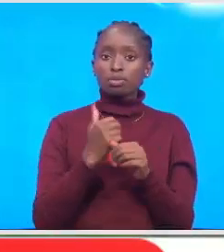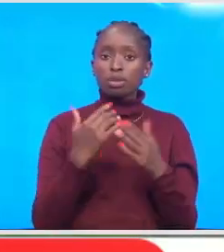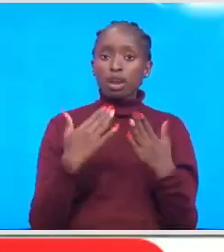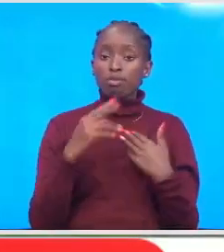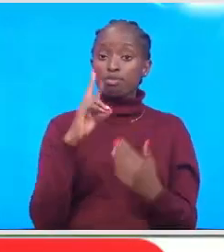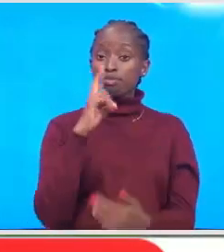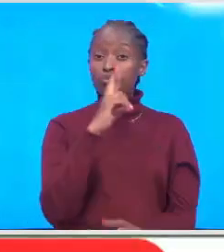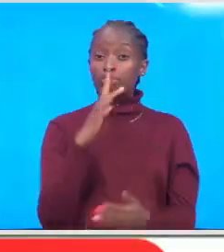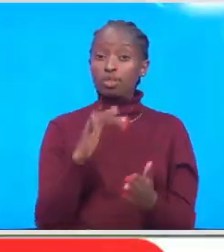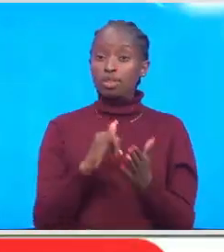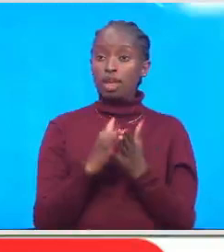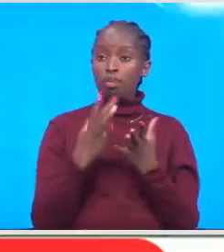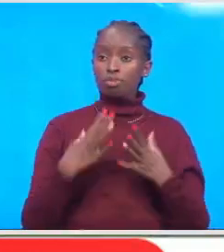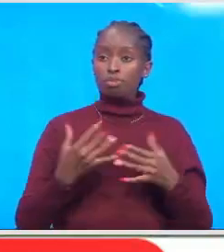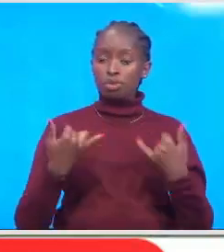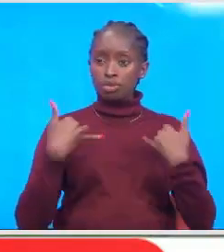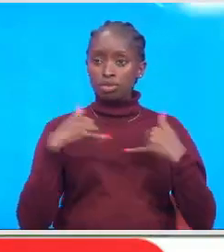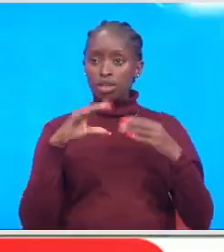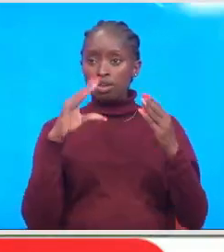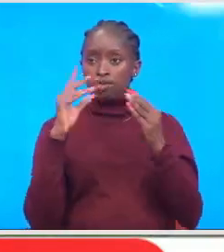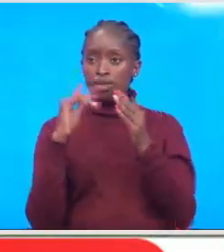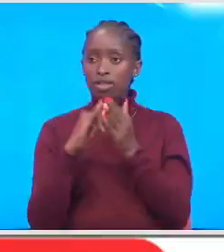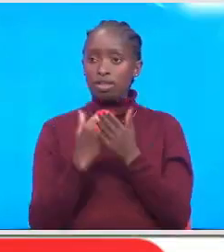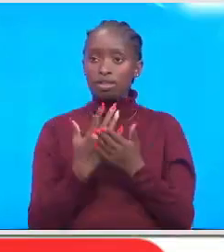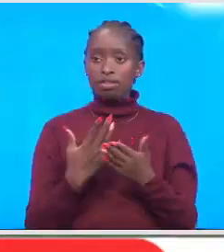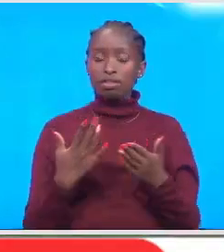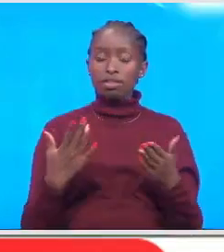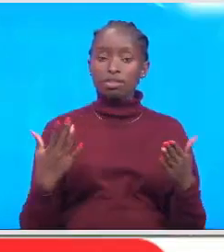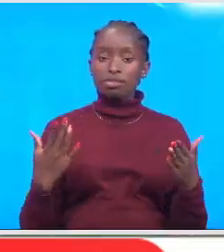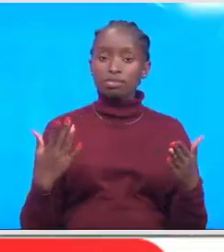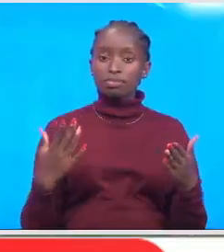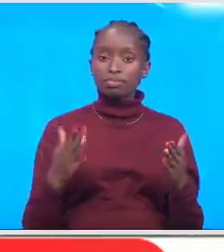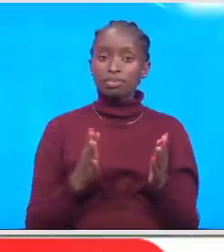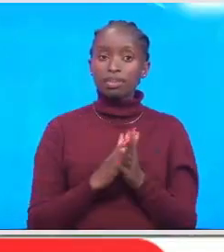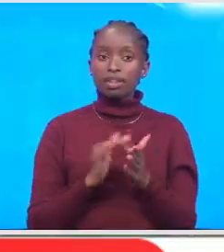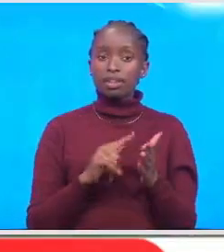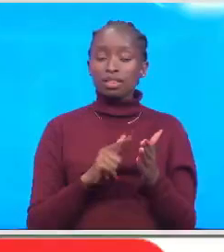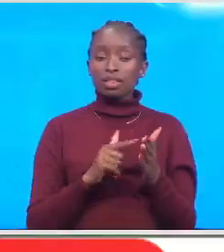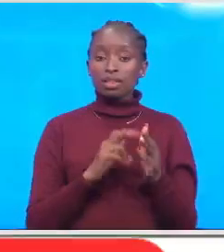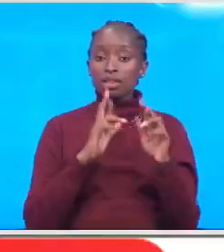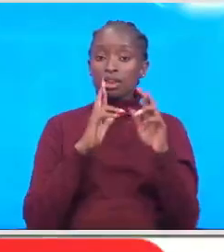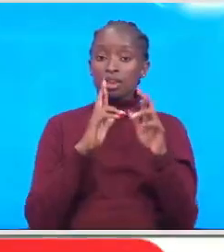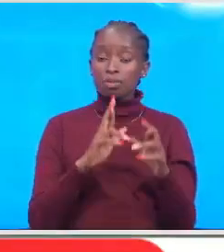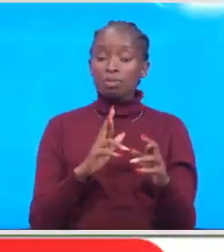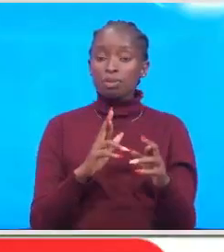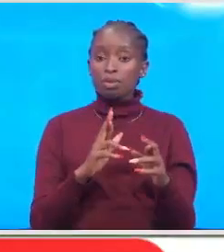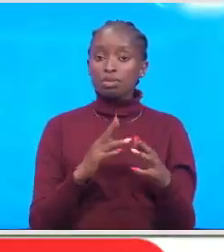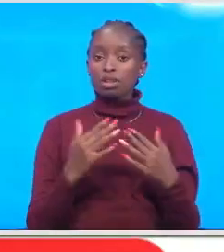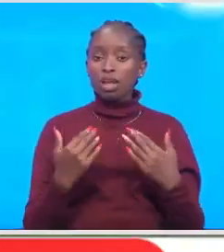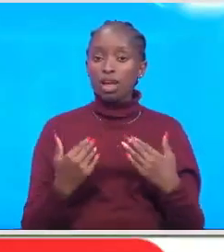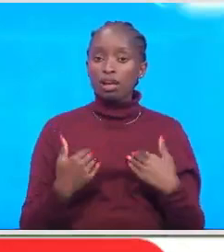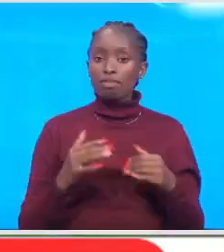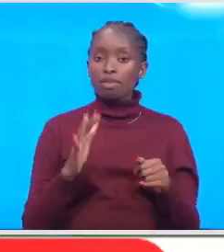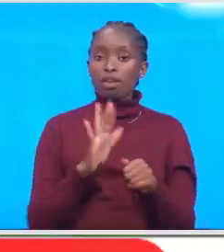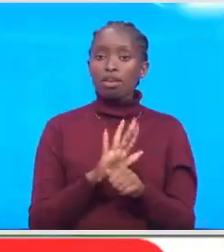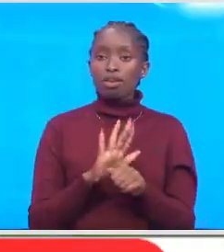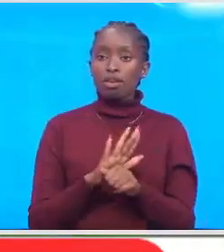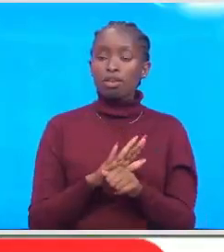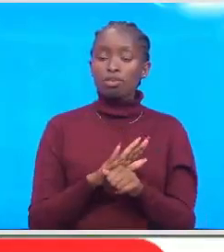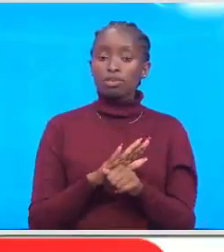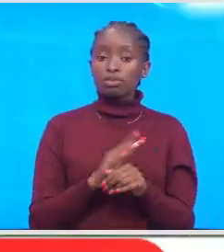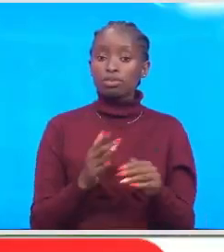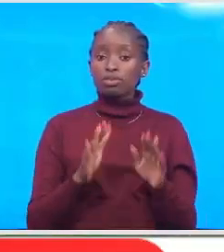are trying to find just a negotiated solution. And these reports are really vital to get